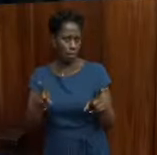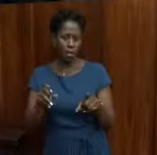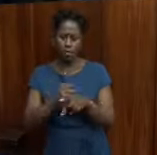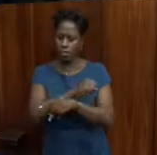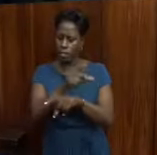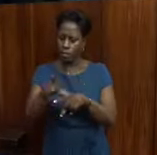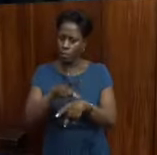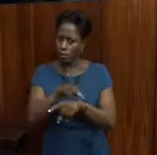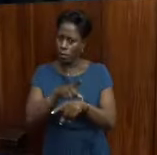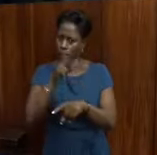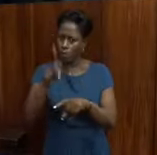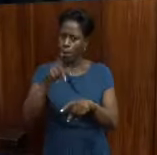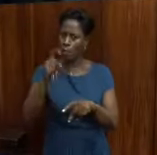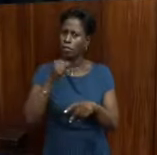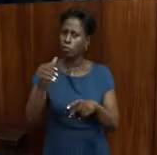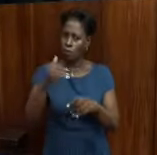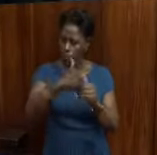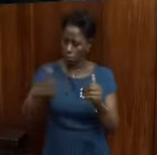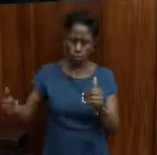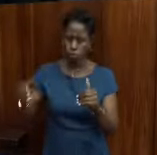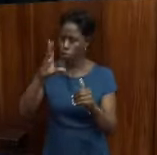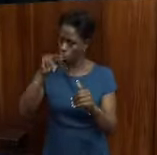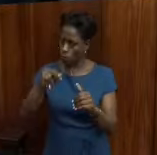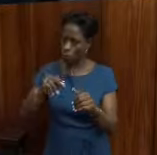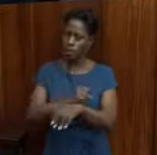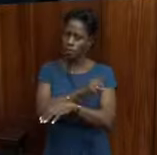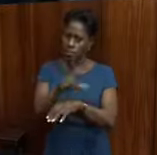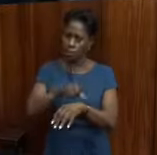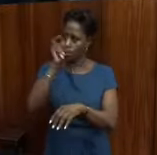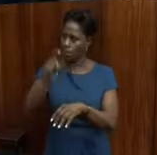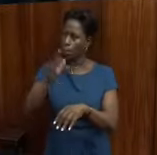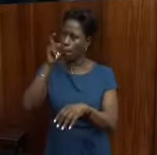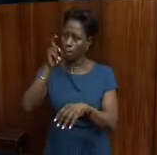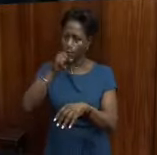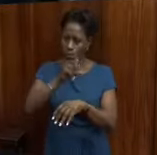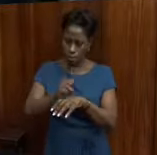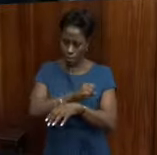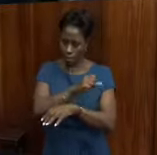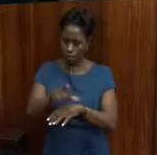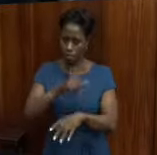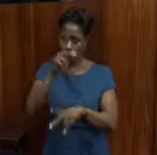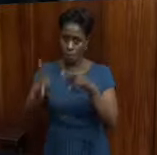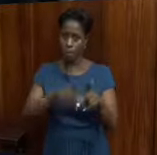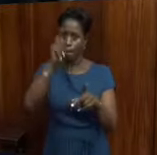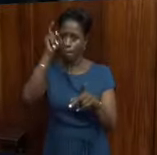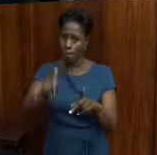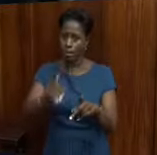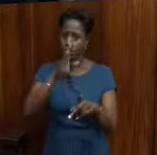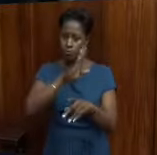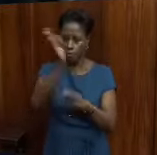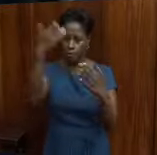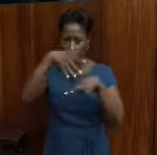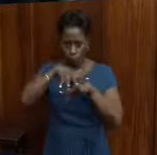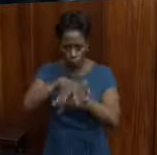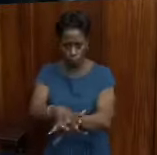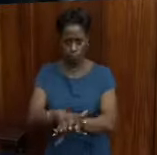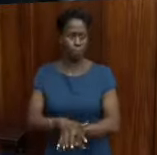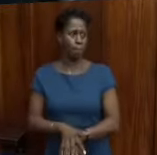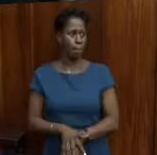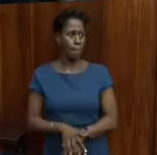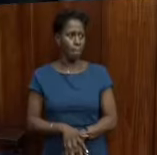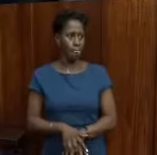citizens who live here. This is why we will ensure that every citizen has free